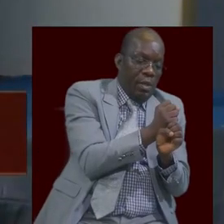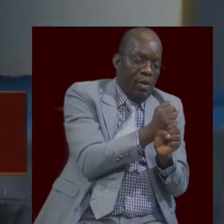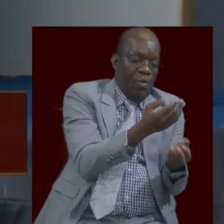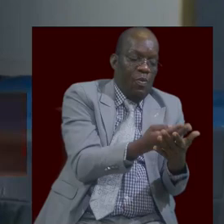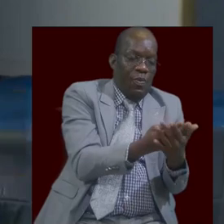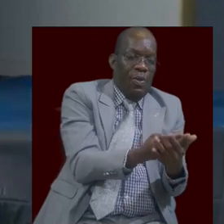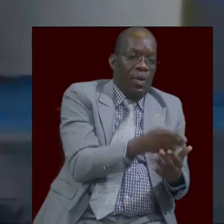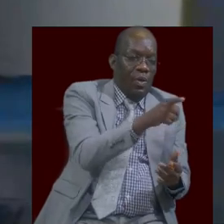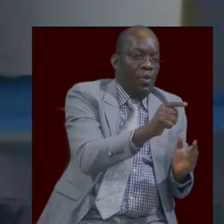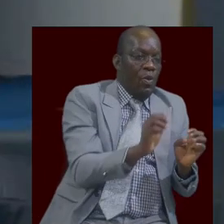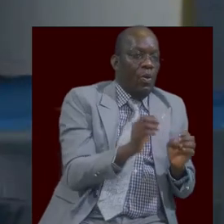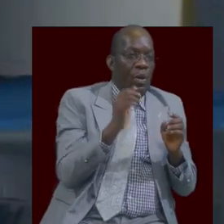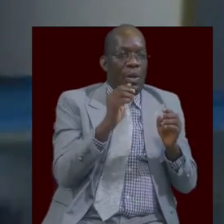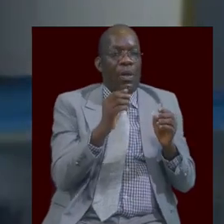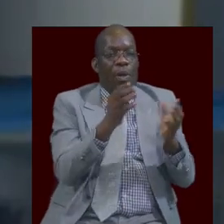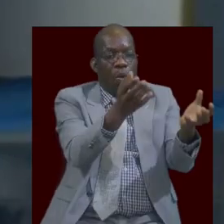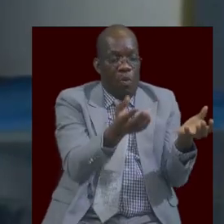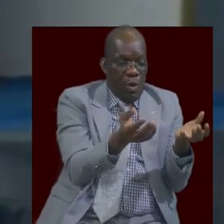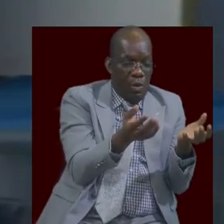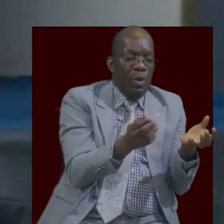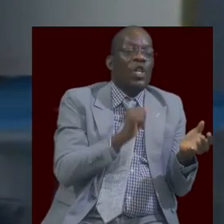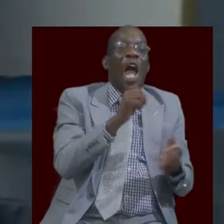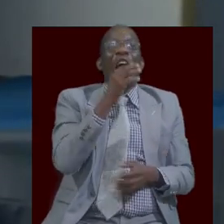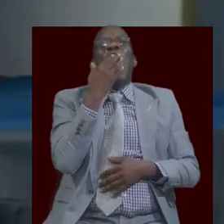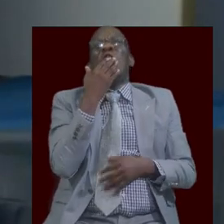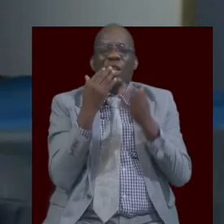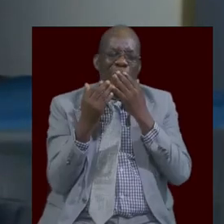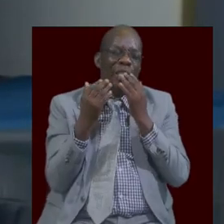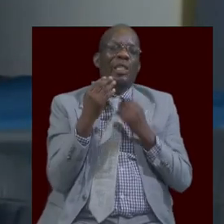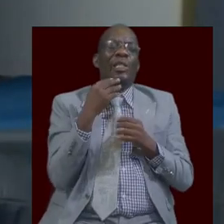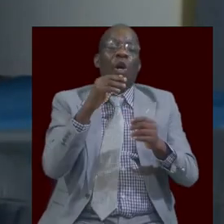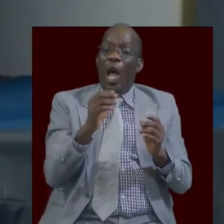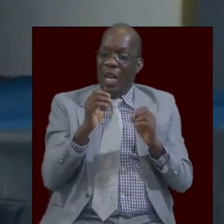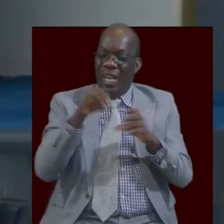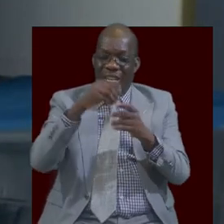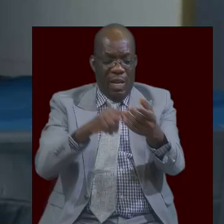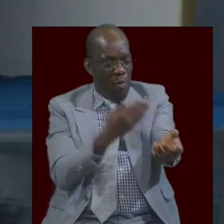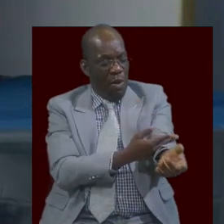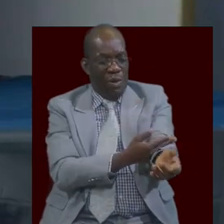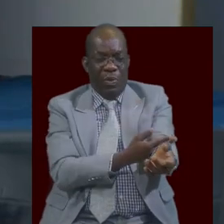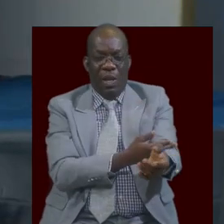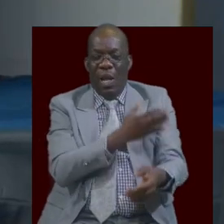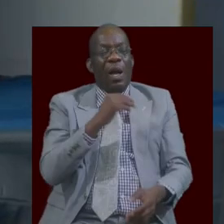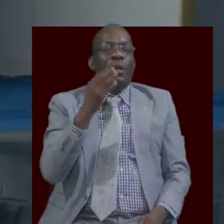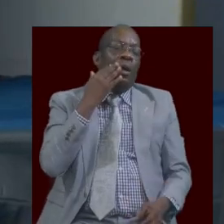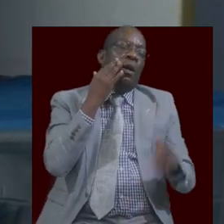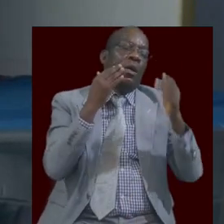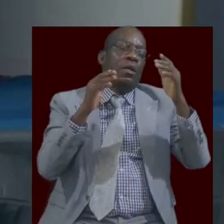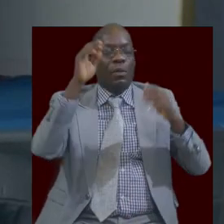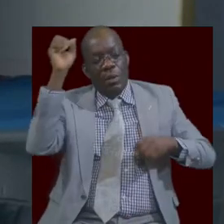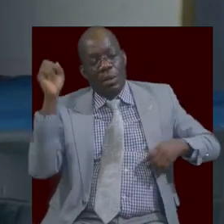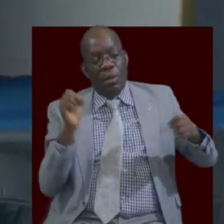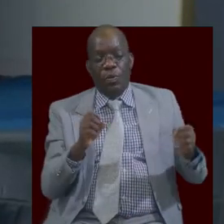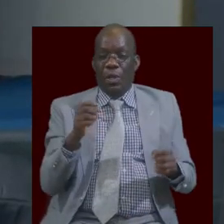not yawning. You know, there are people, they wake up early in the morning and they yawn in. They don't